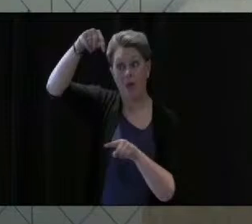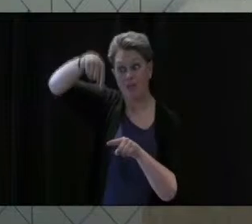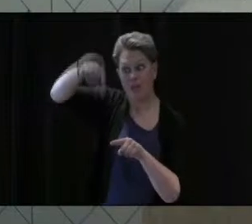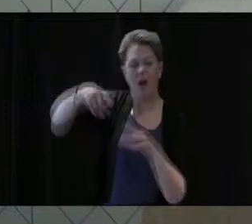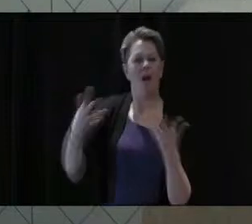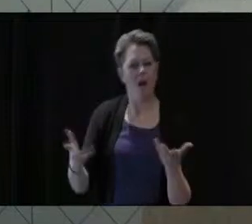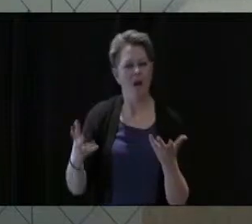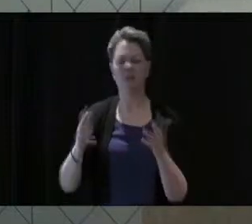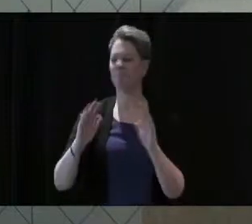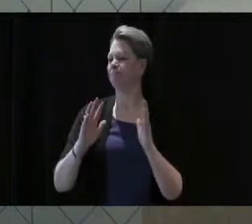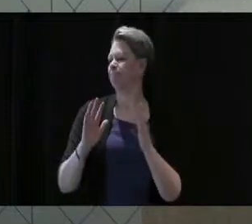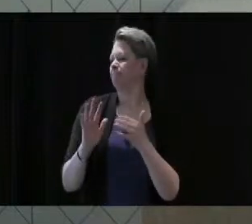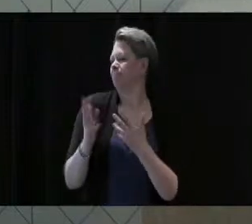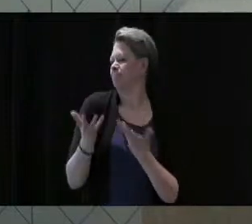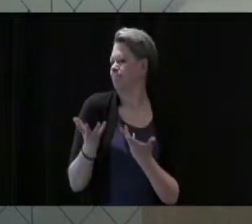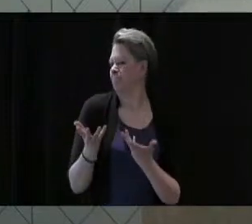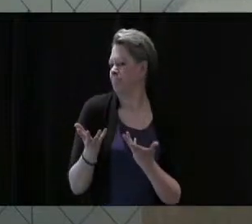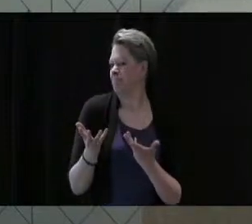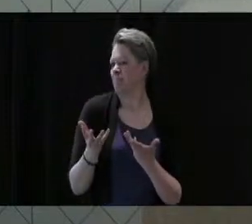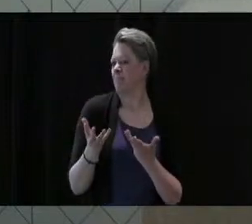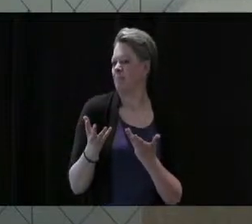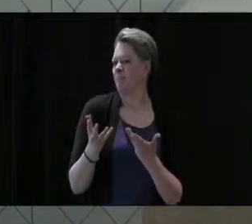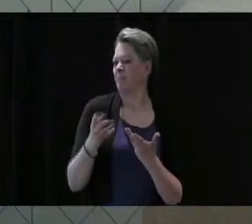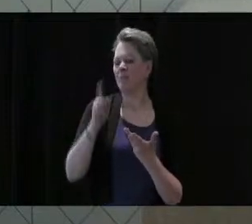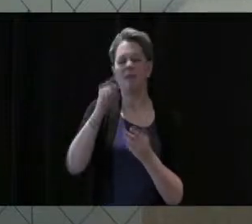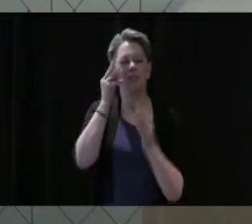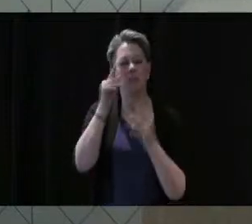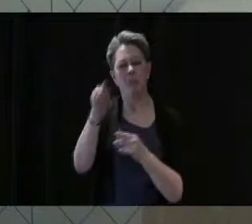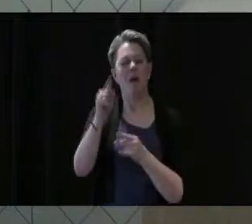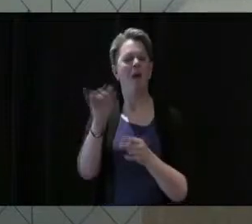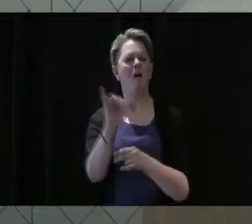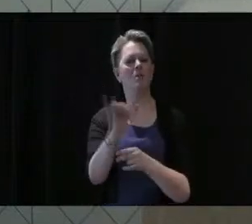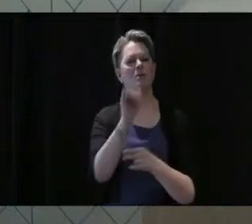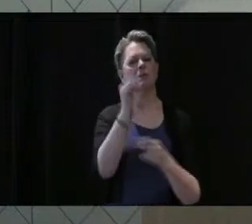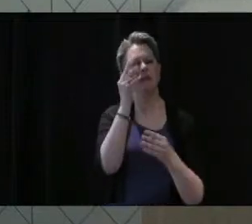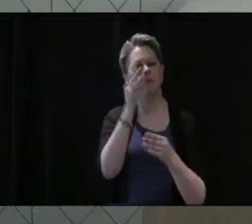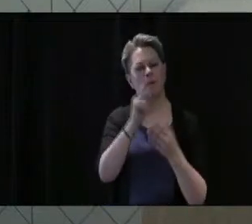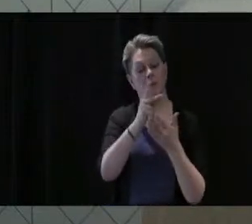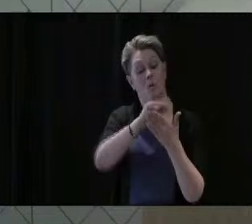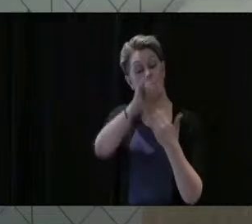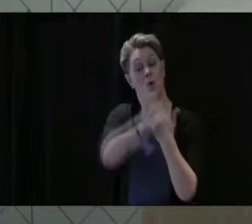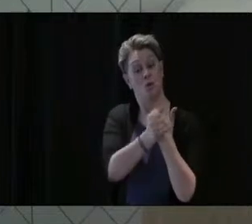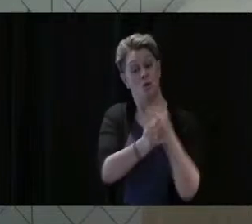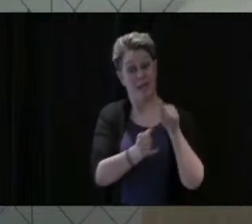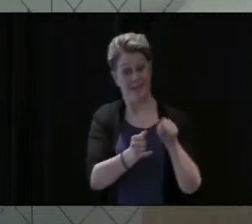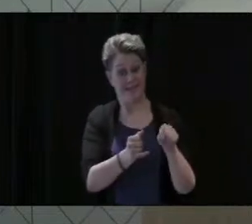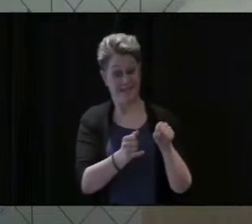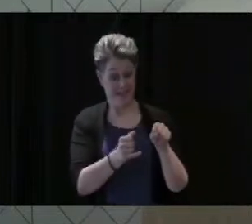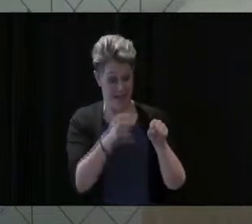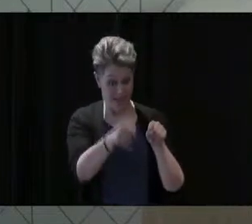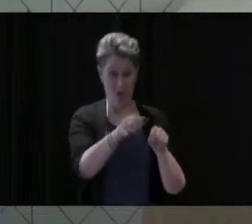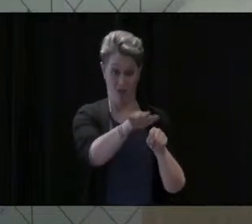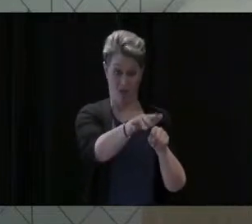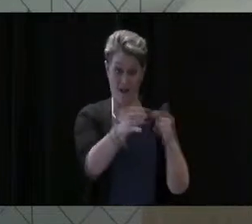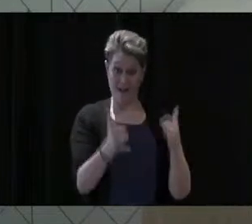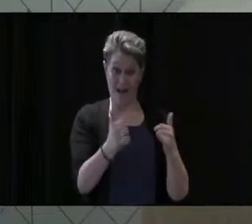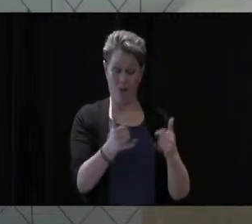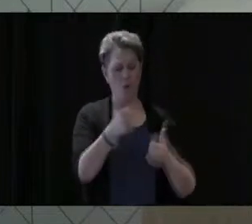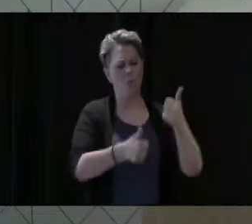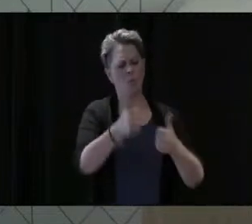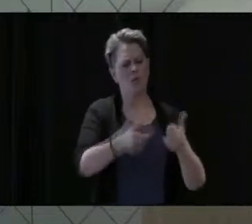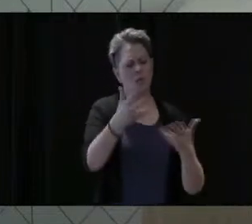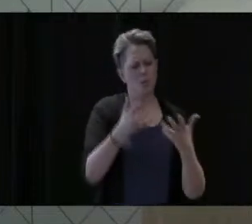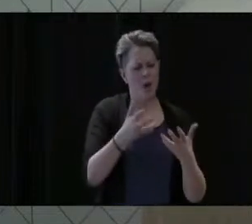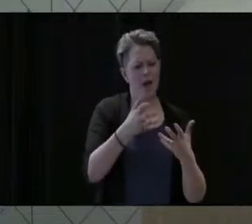met. We need to start thinking about which projects do we want to lift off the drawing board over a period of